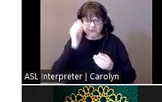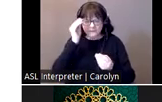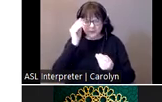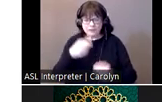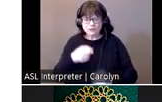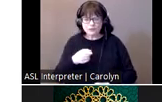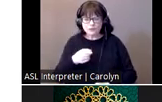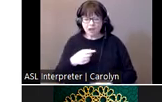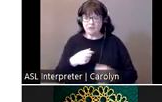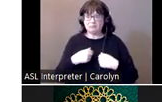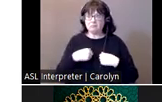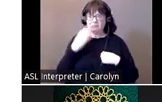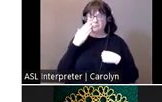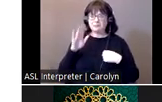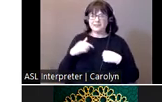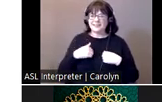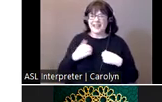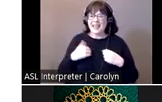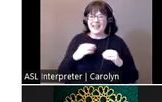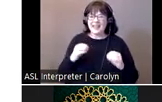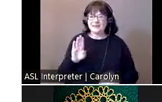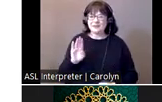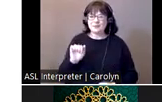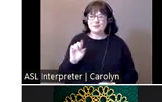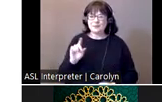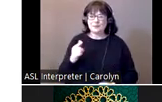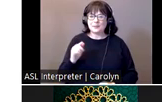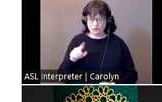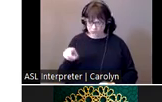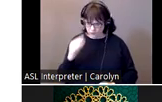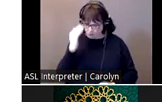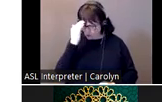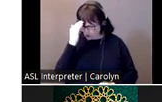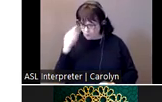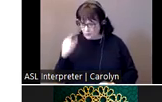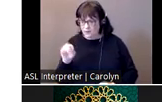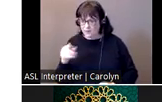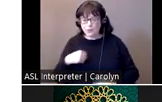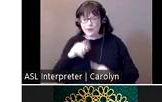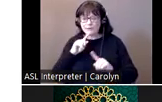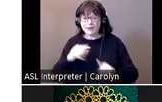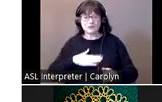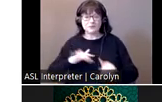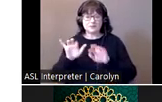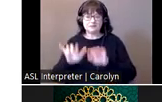because I don't have any badges that I can try to read. Does anyone else know the answer to that? If so, feel free to type it into the chat.